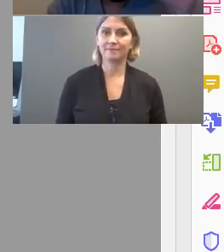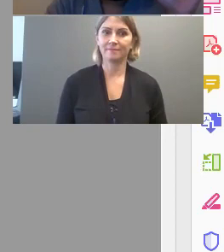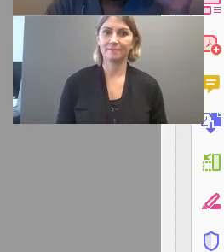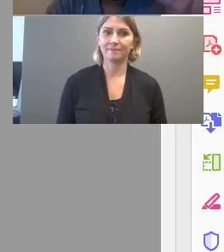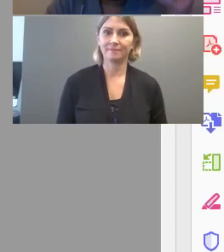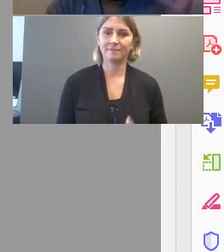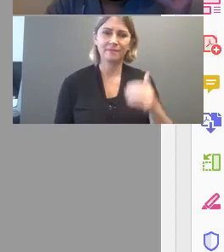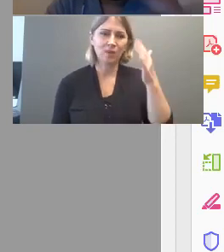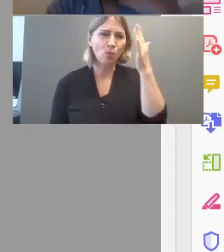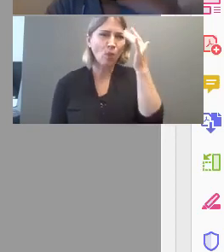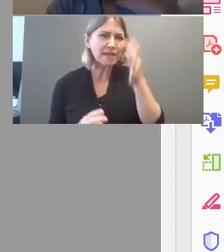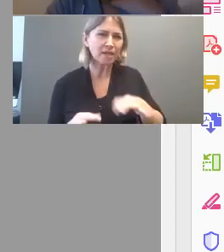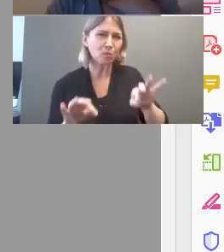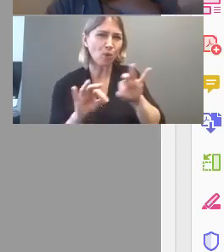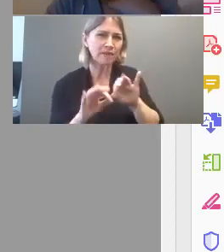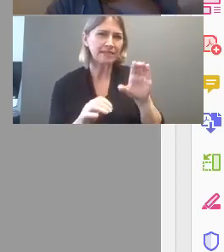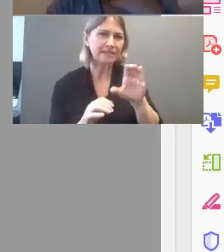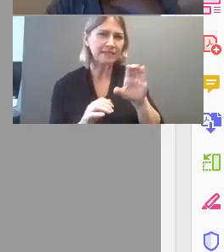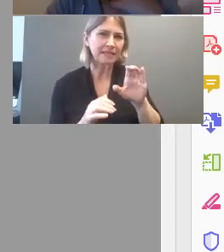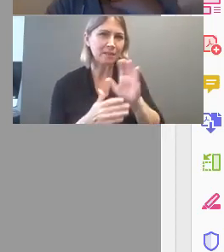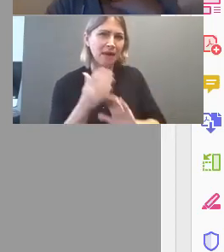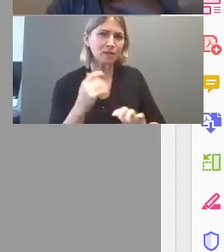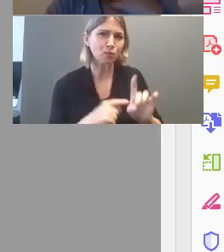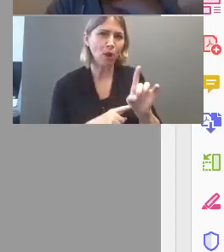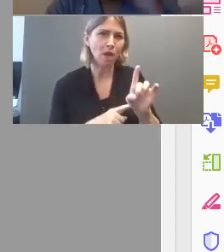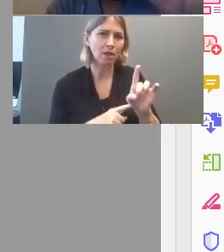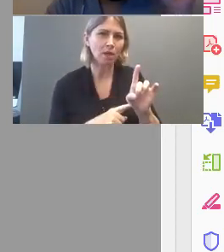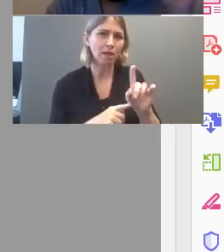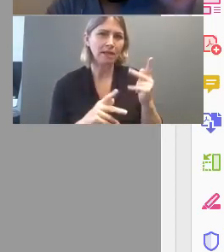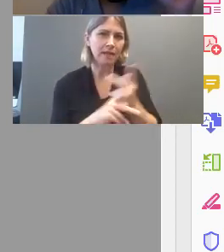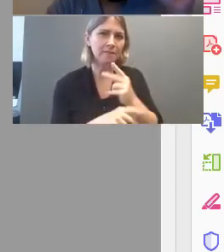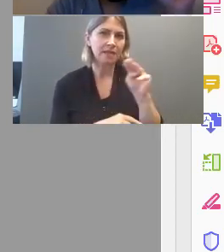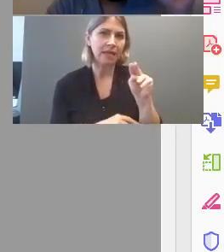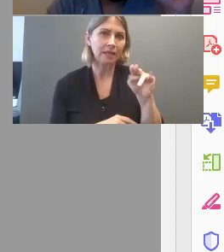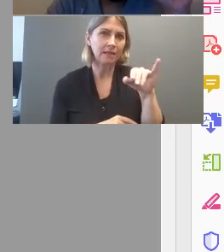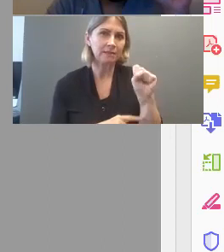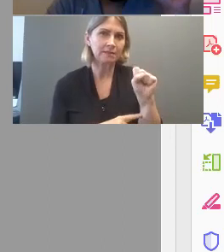Why is it important that C minus 1 times n is